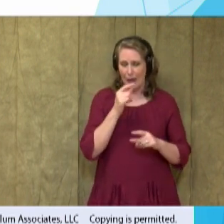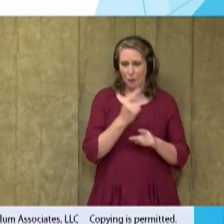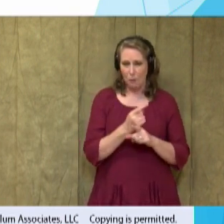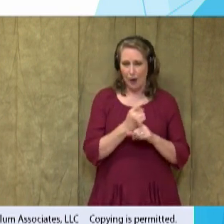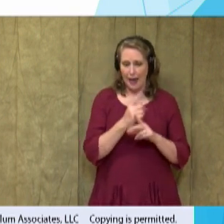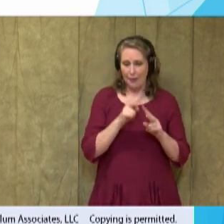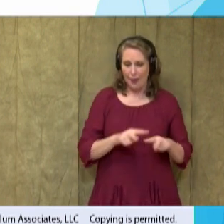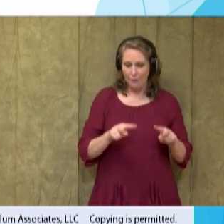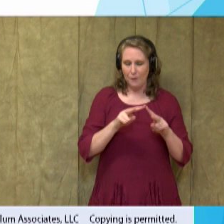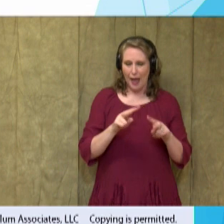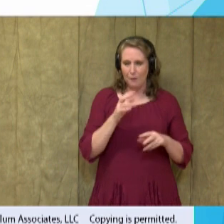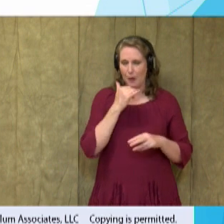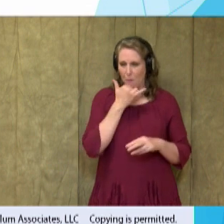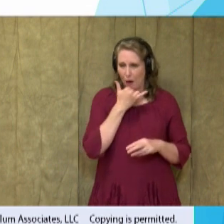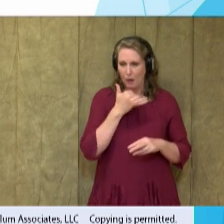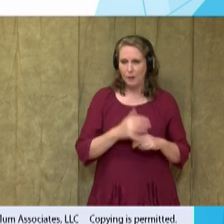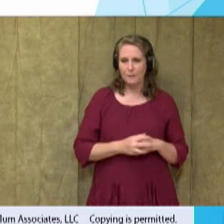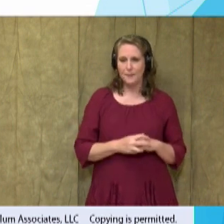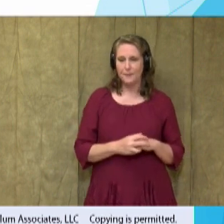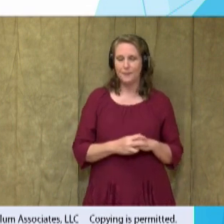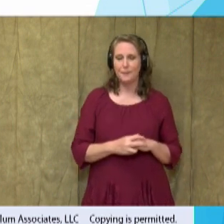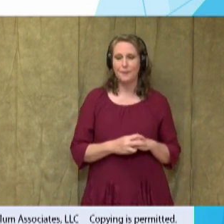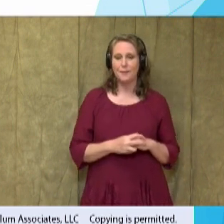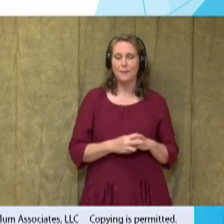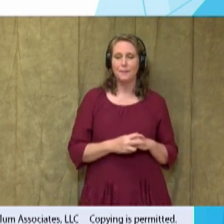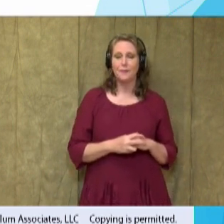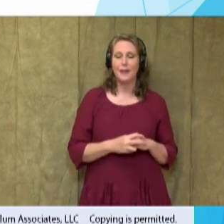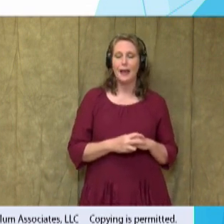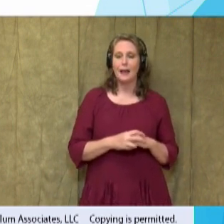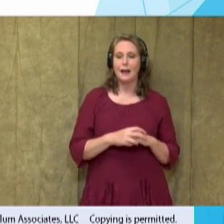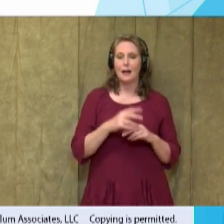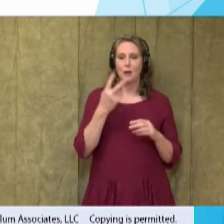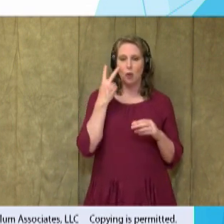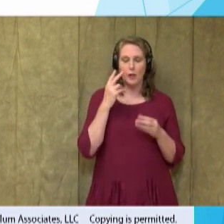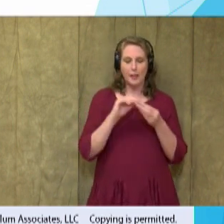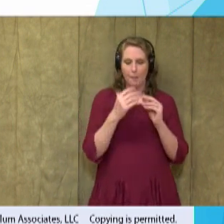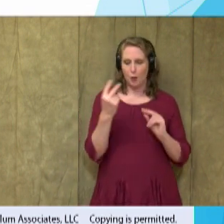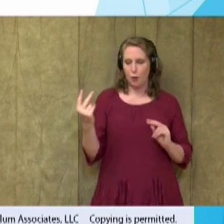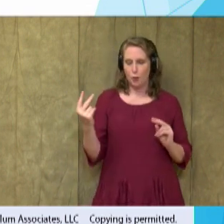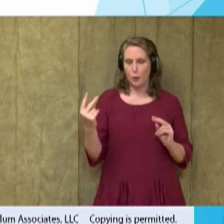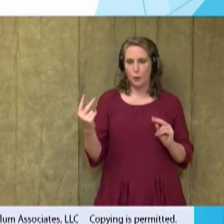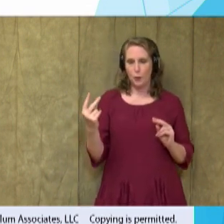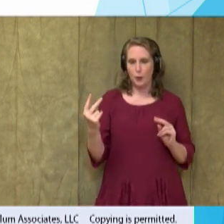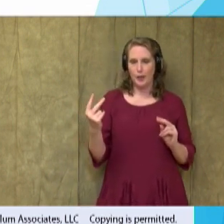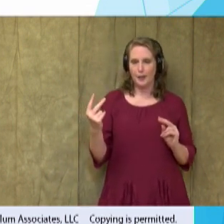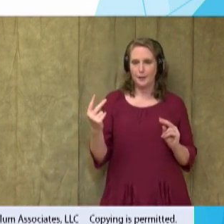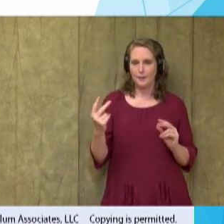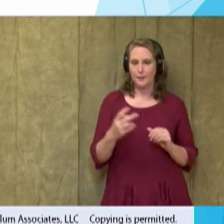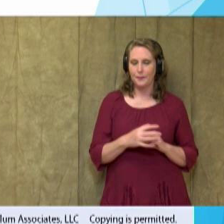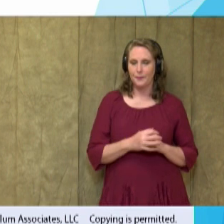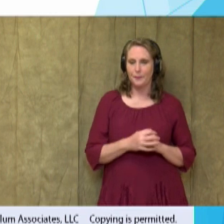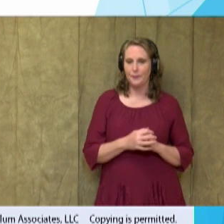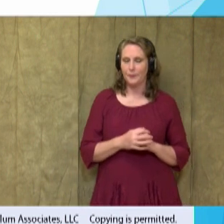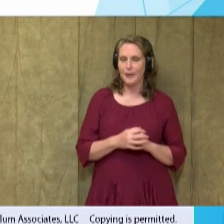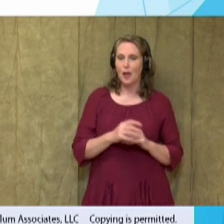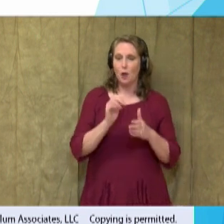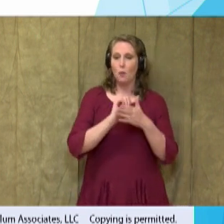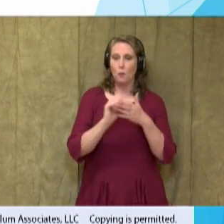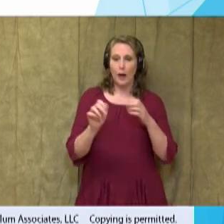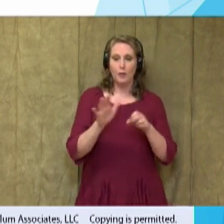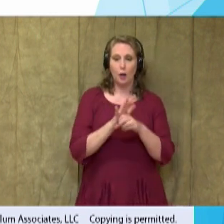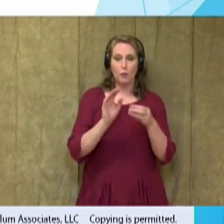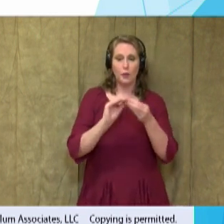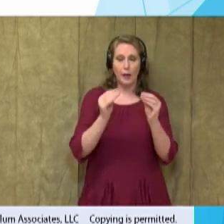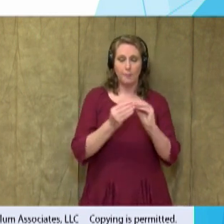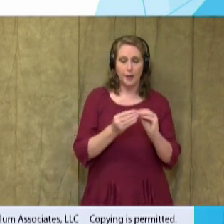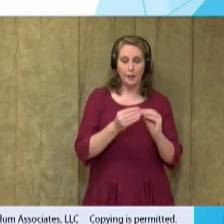The value would have been incorrect. So looking at problem 2, looking here, we can write the total